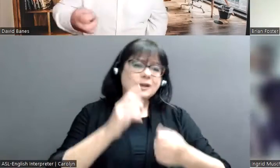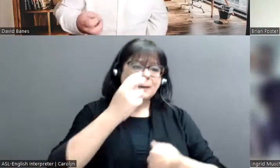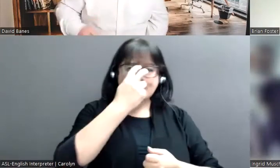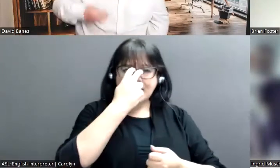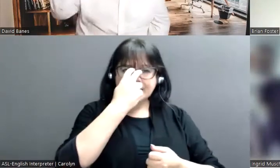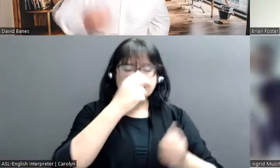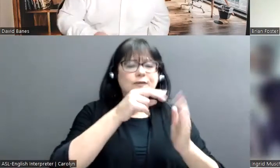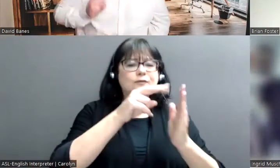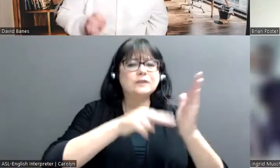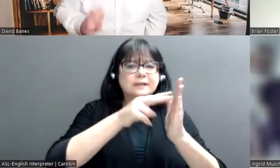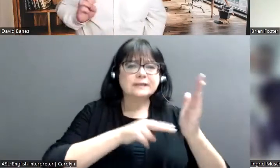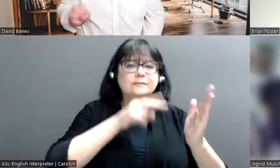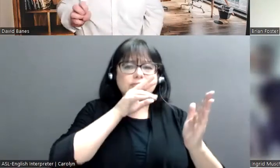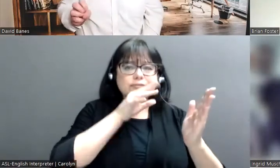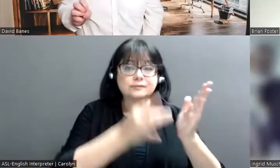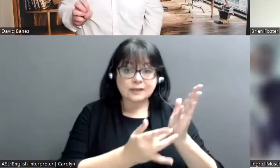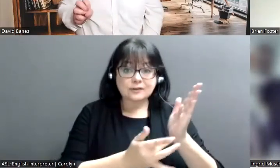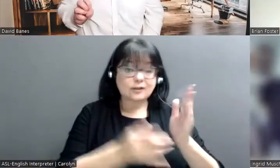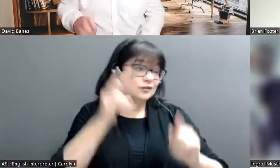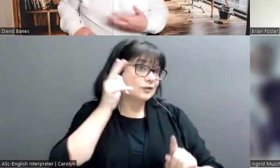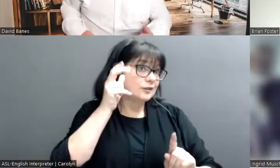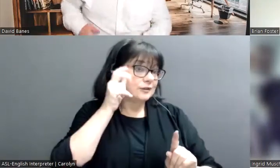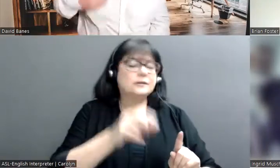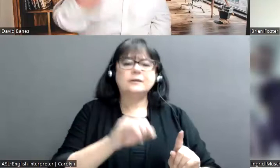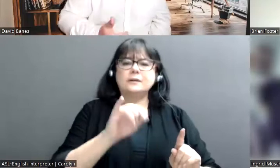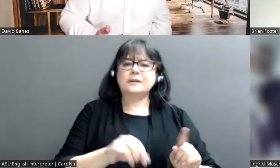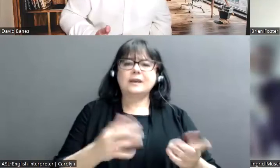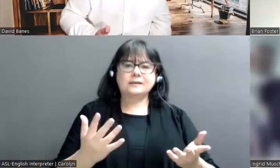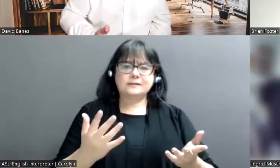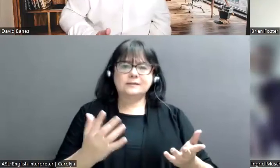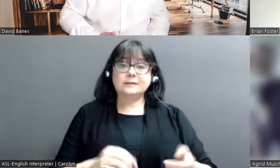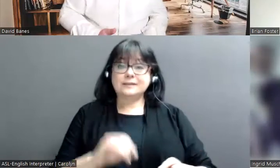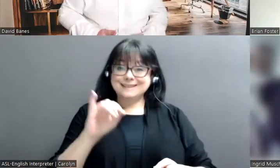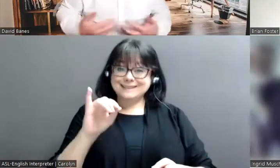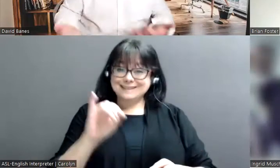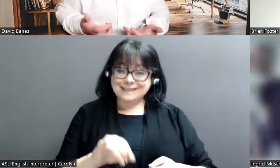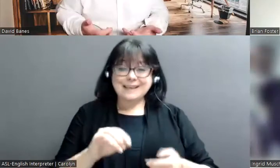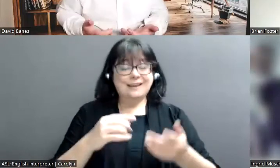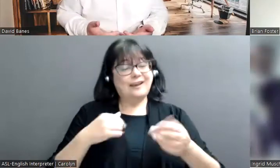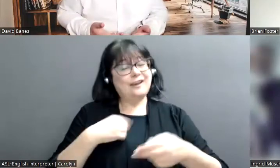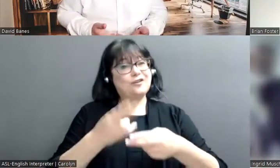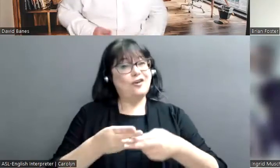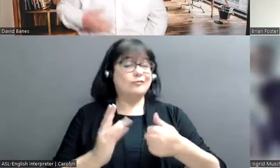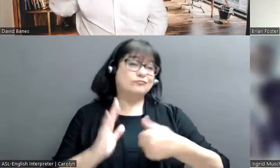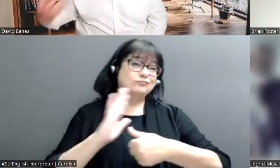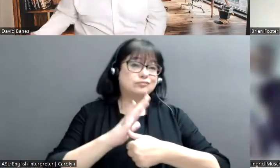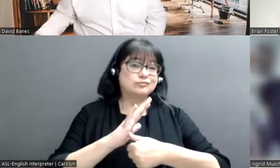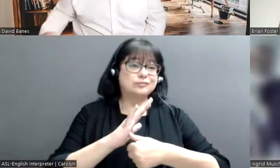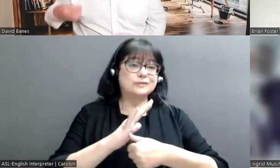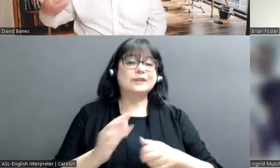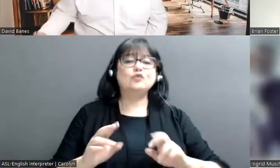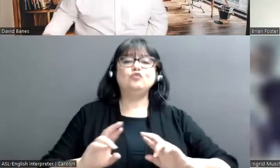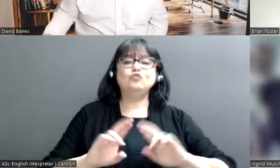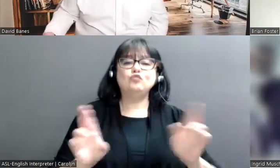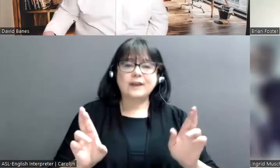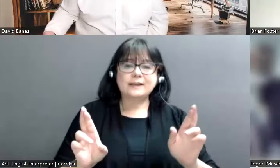but we're anticipating. I think that's at the heart of shifting that culture from being responsive because somebody has applied to being ready